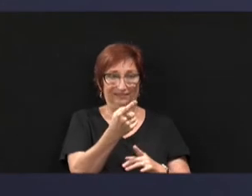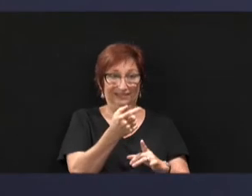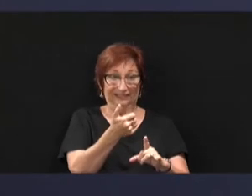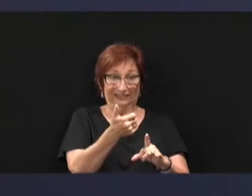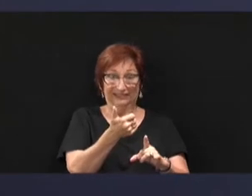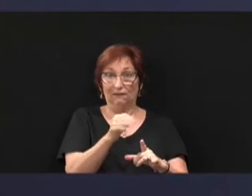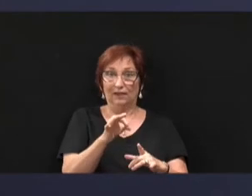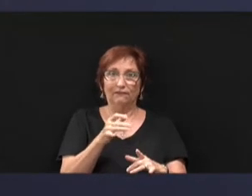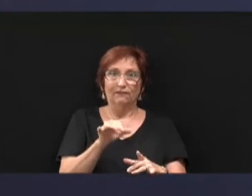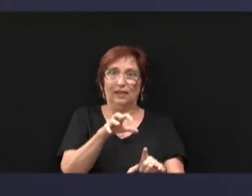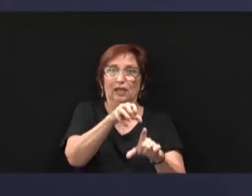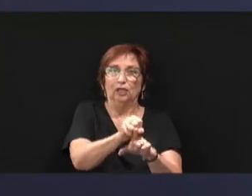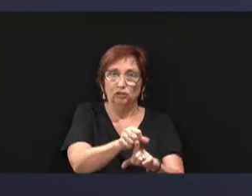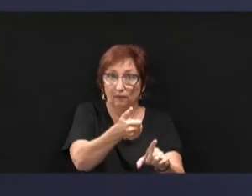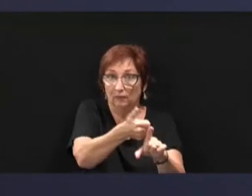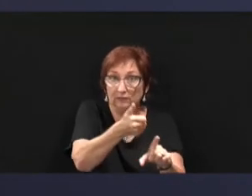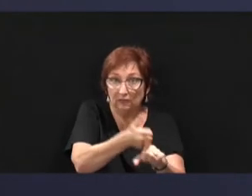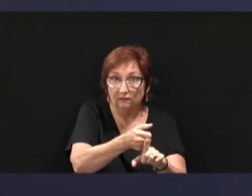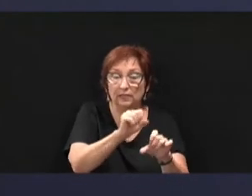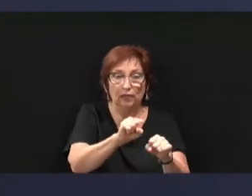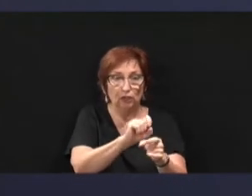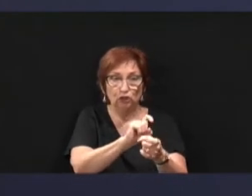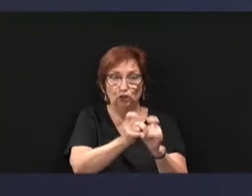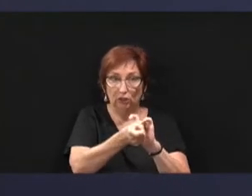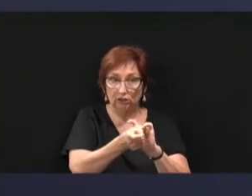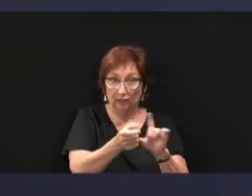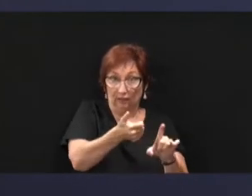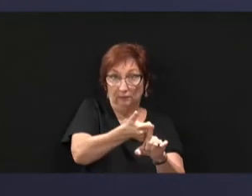after that, it's counted wrong.